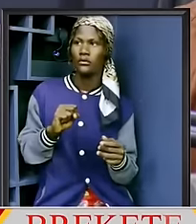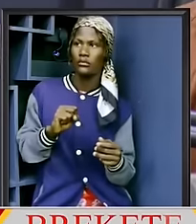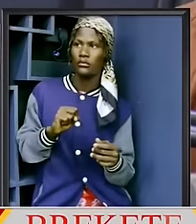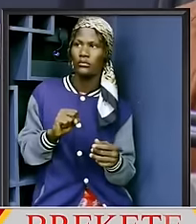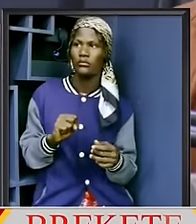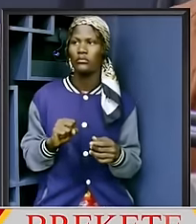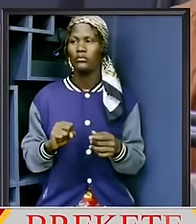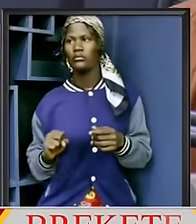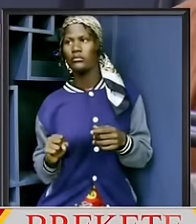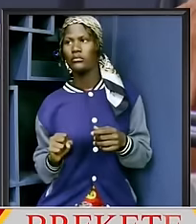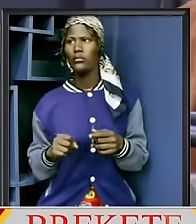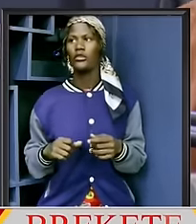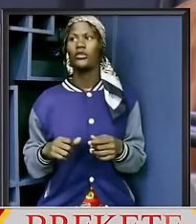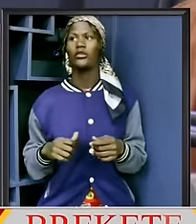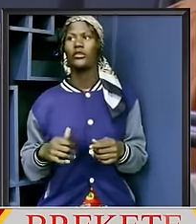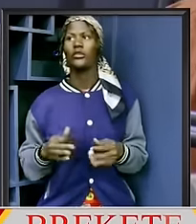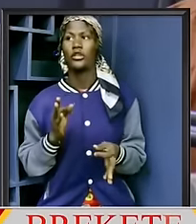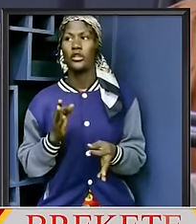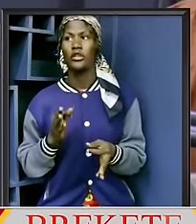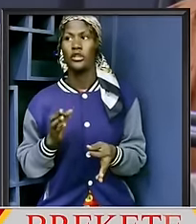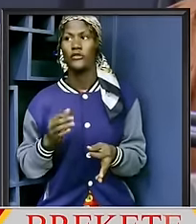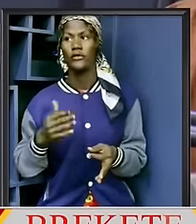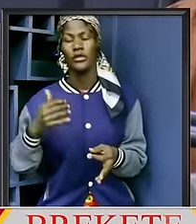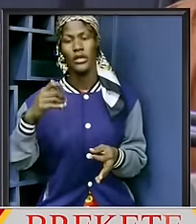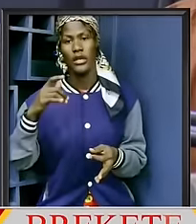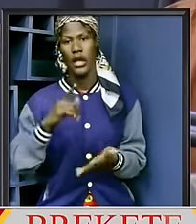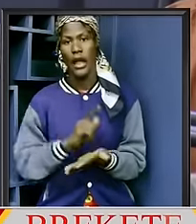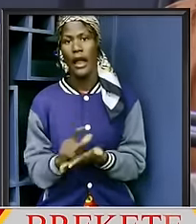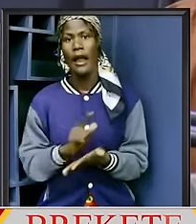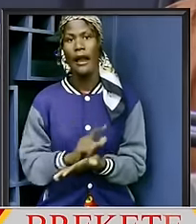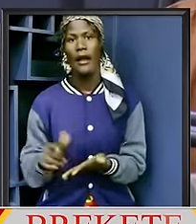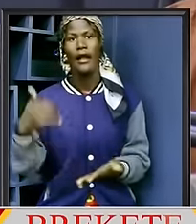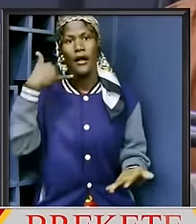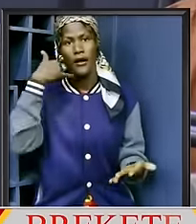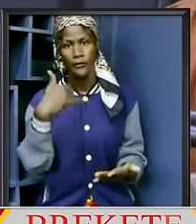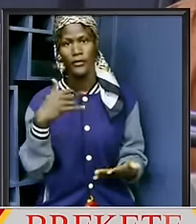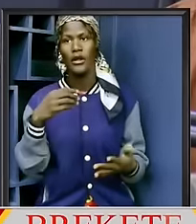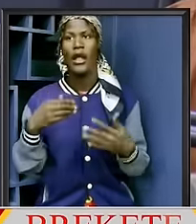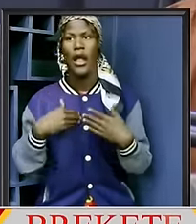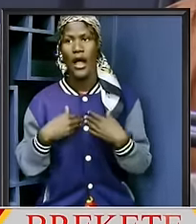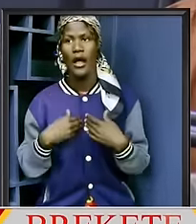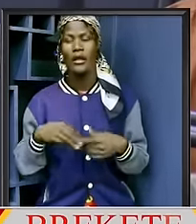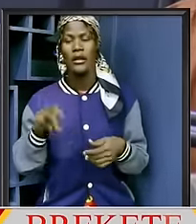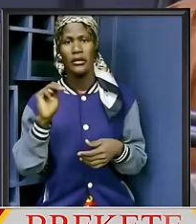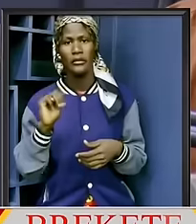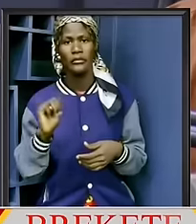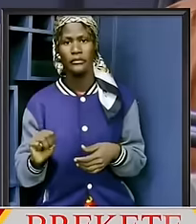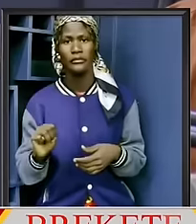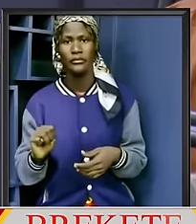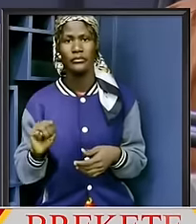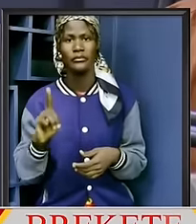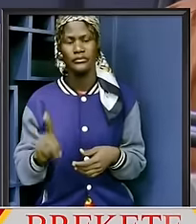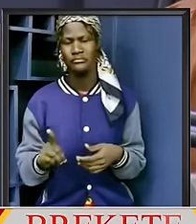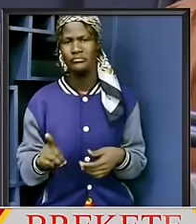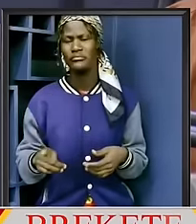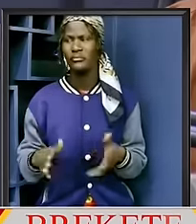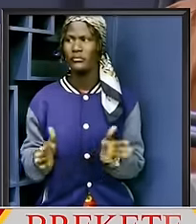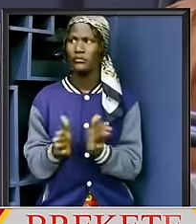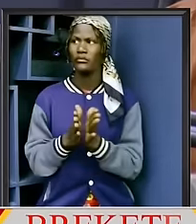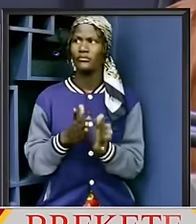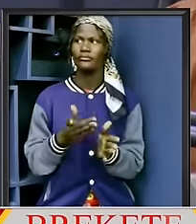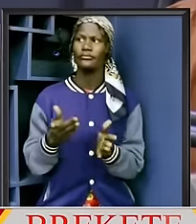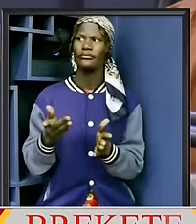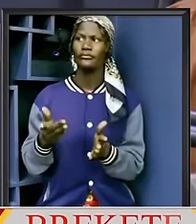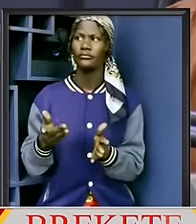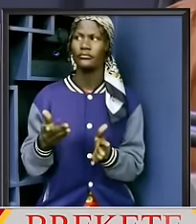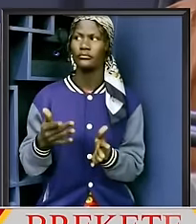even phone. You. Mm. Even the land phone, they have. The manager asked us to be making call. If I'm going to Karimo, I will make call in the office.